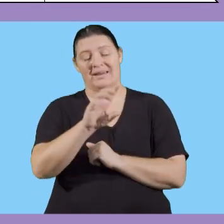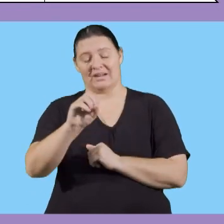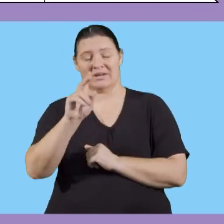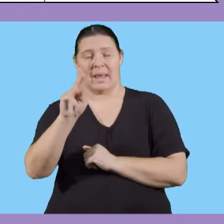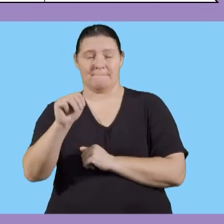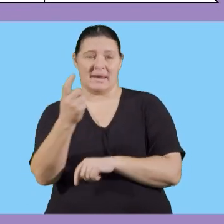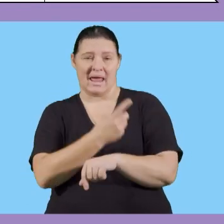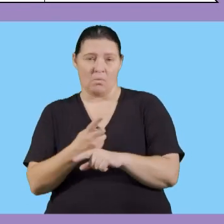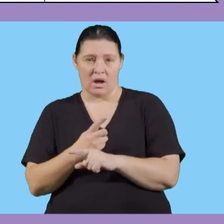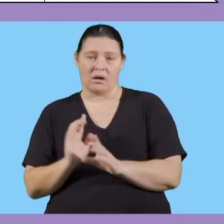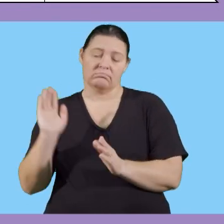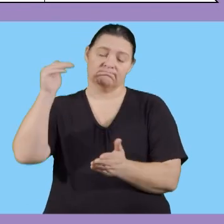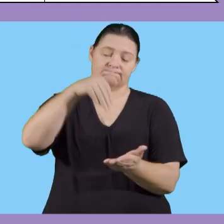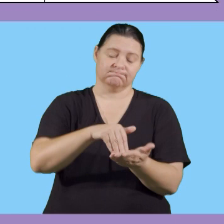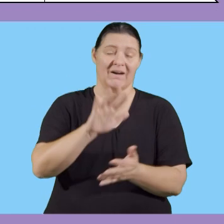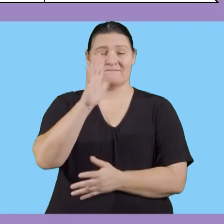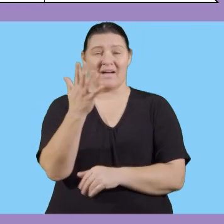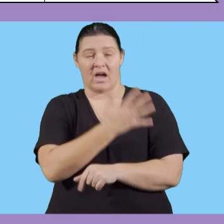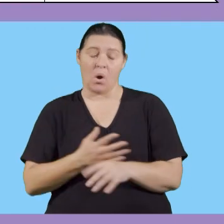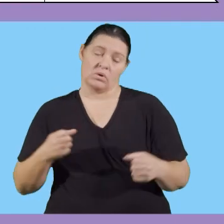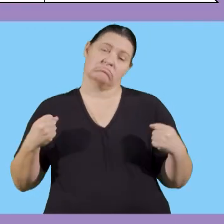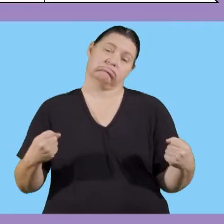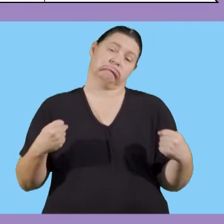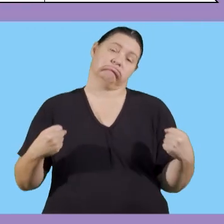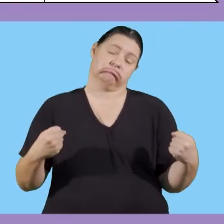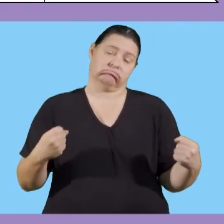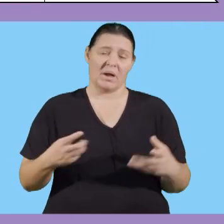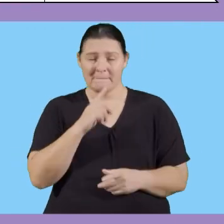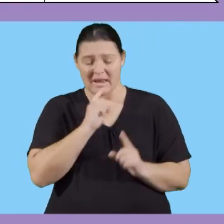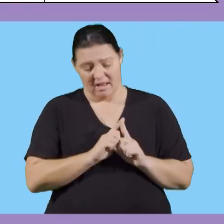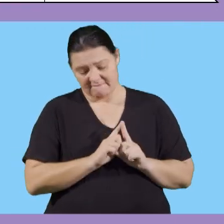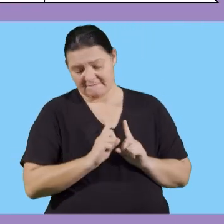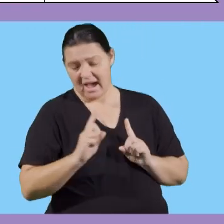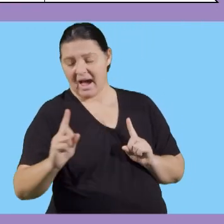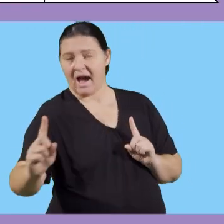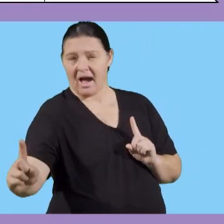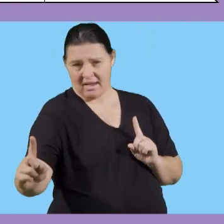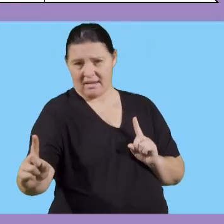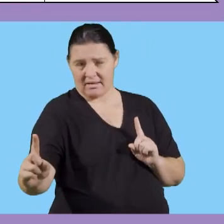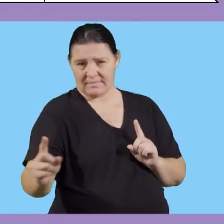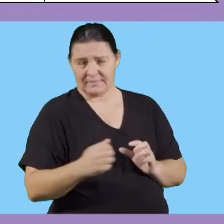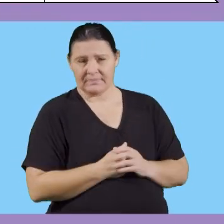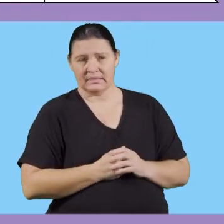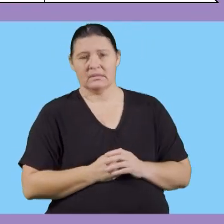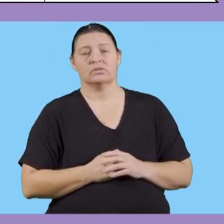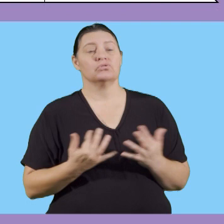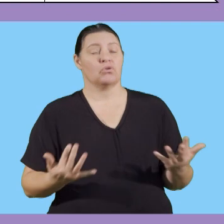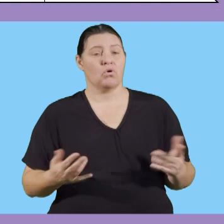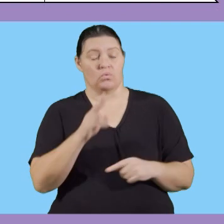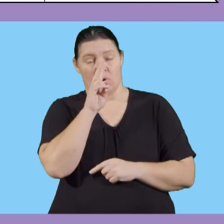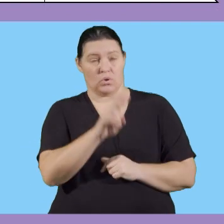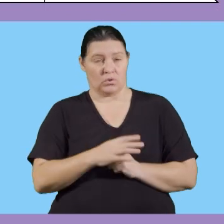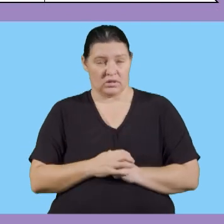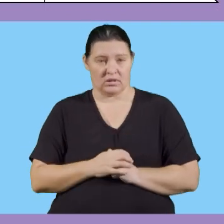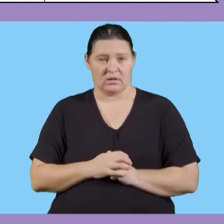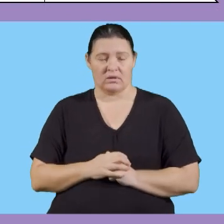per hour reaches its destination after 5 hours. How far did the school bus travel? So we